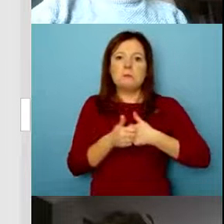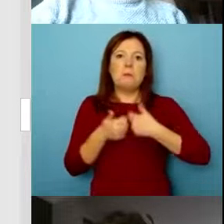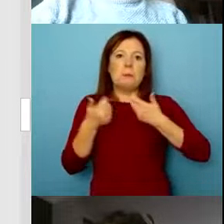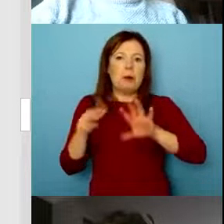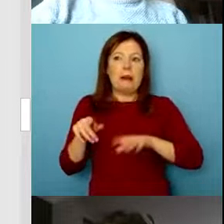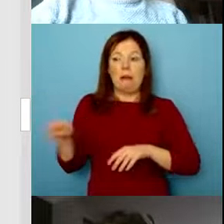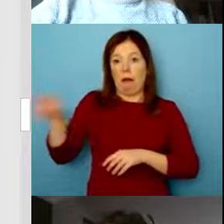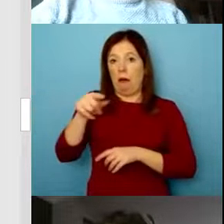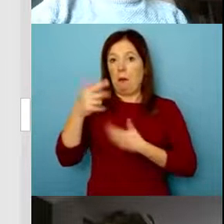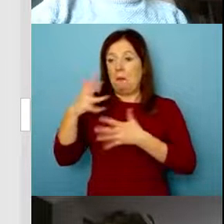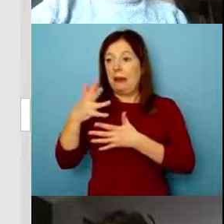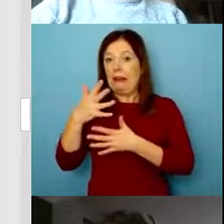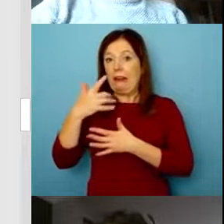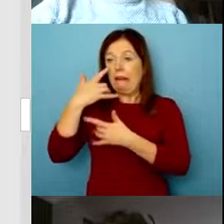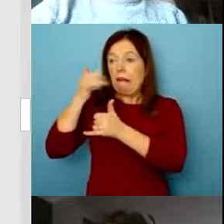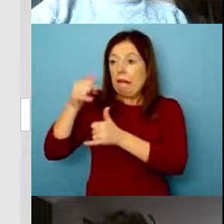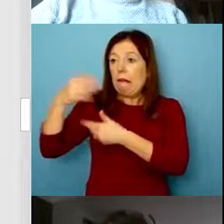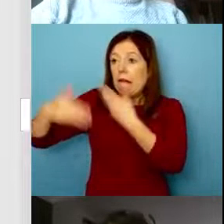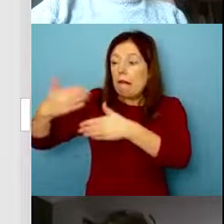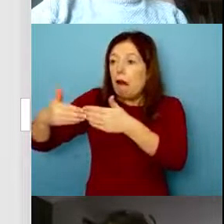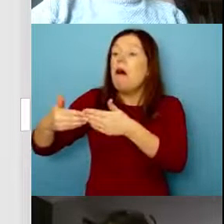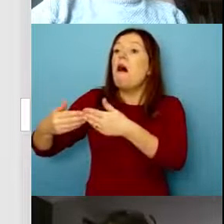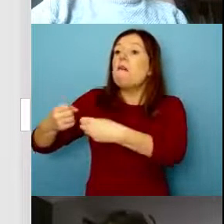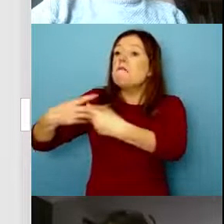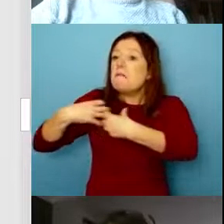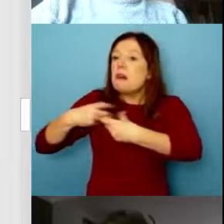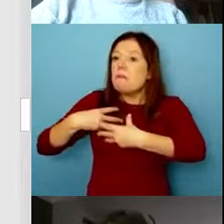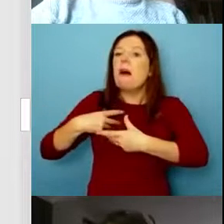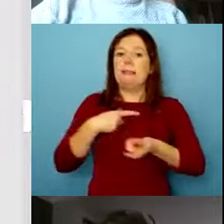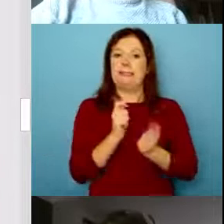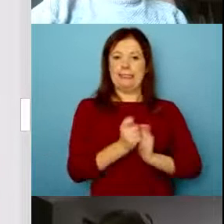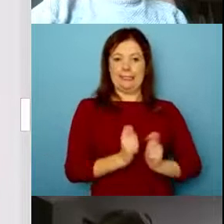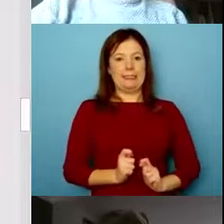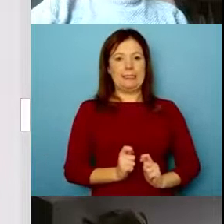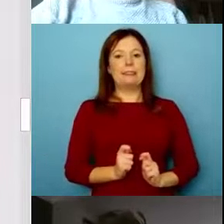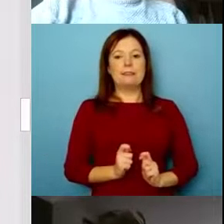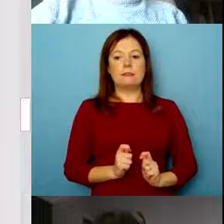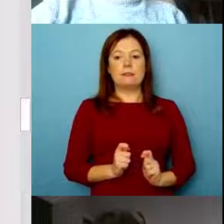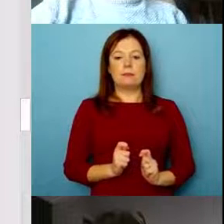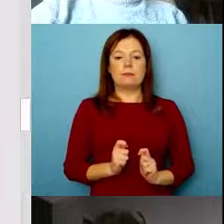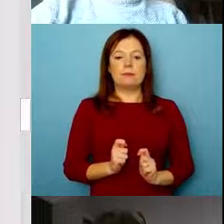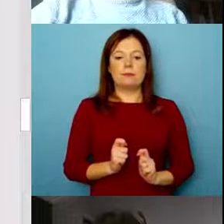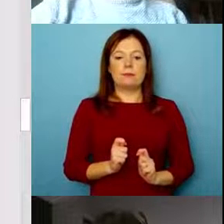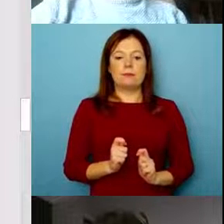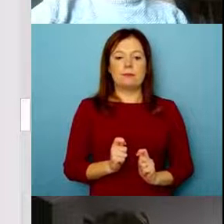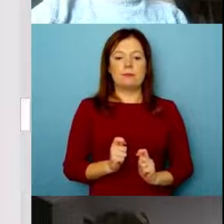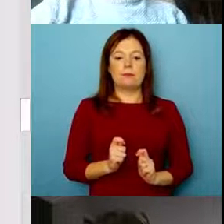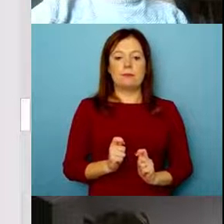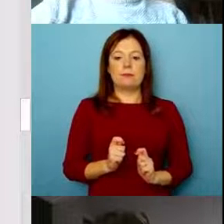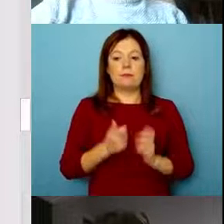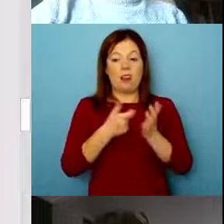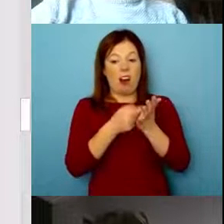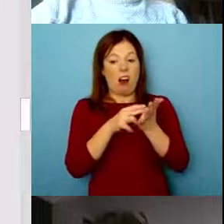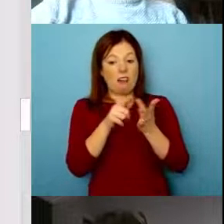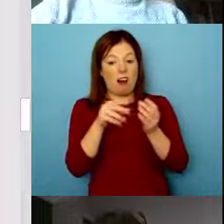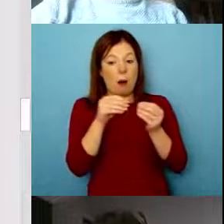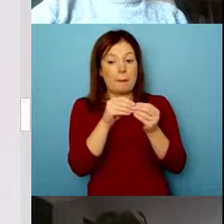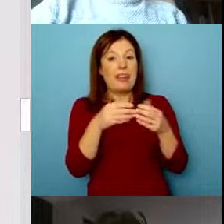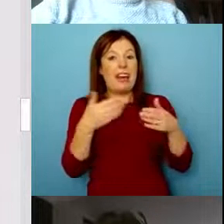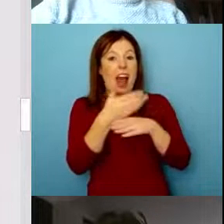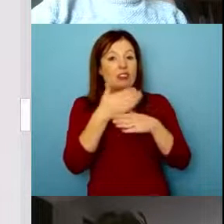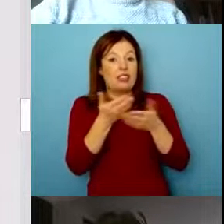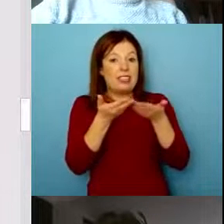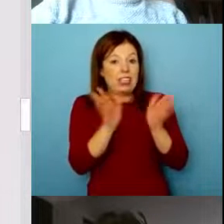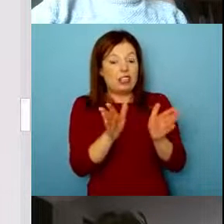them and redesigns based on what they have said. Had great engagement from RNIB and Action on